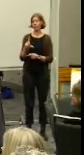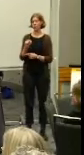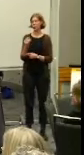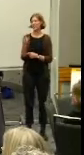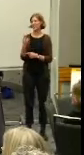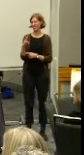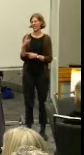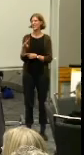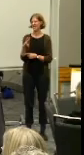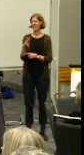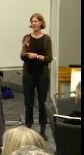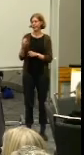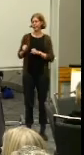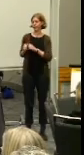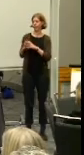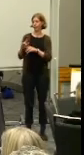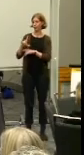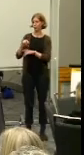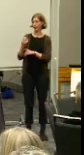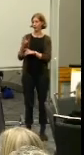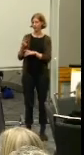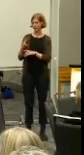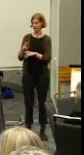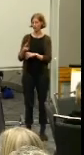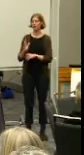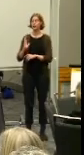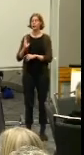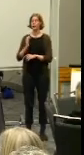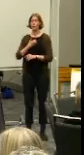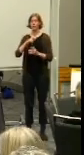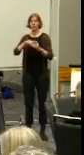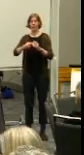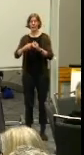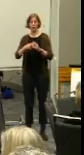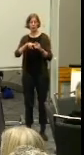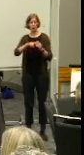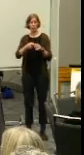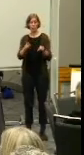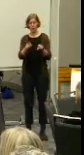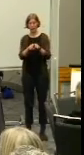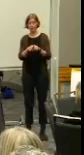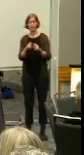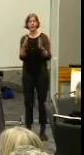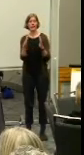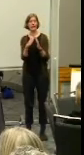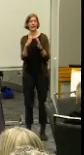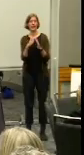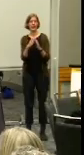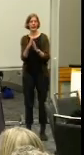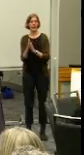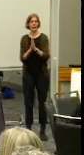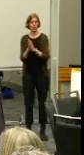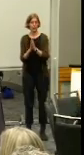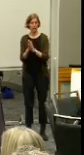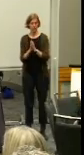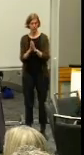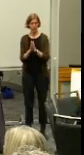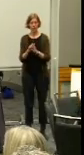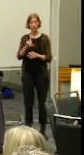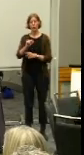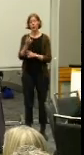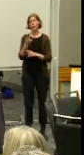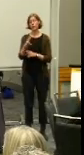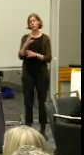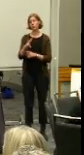were created as a city initiative. Back in 2017, there was an action plan was undertaken in